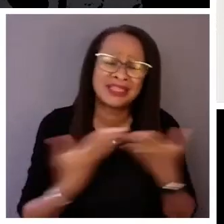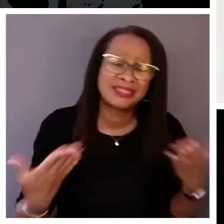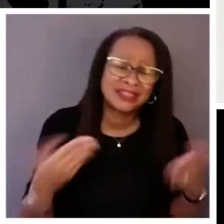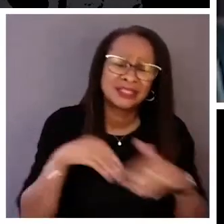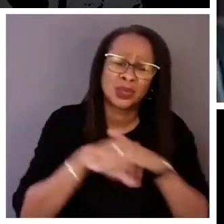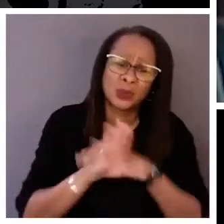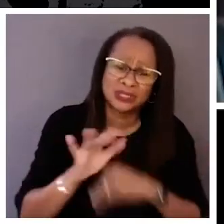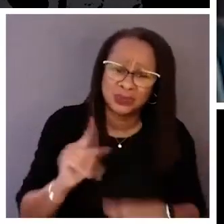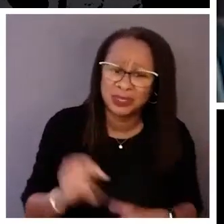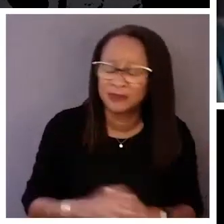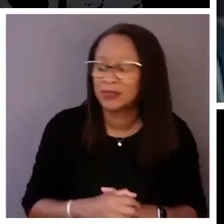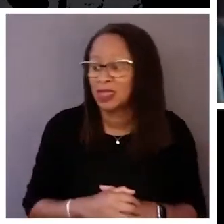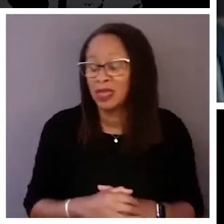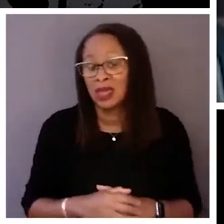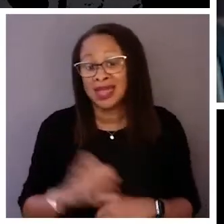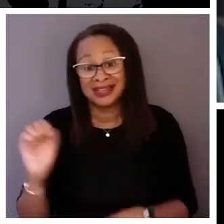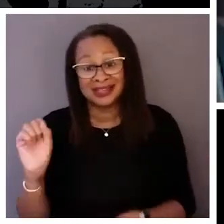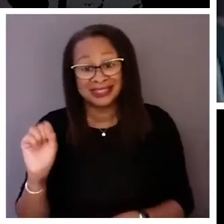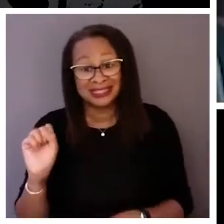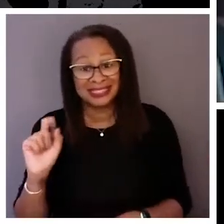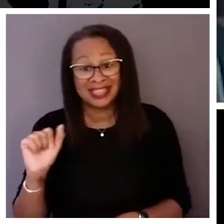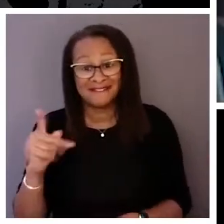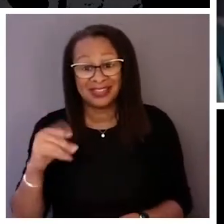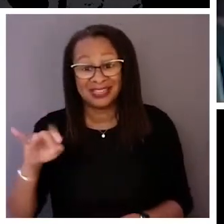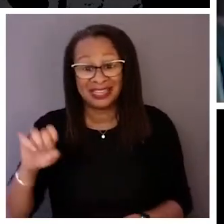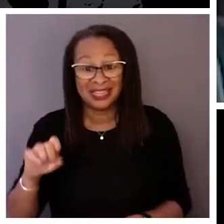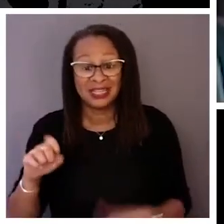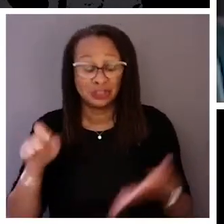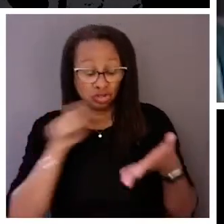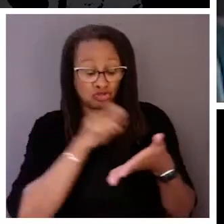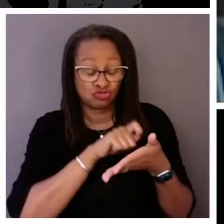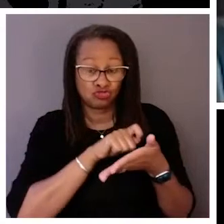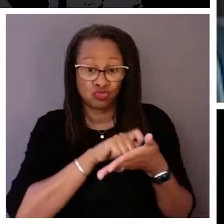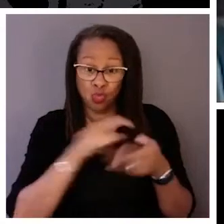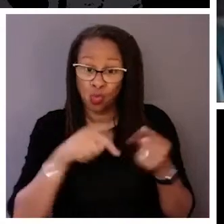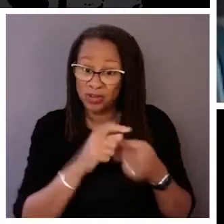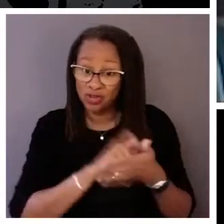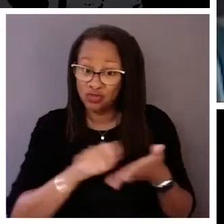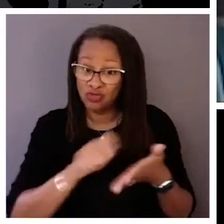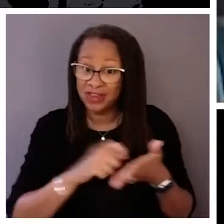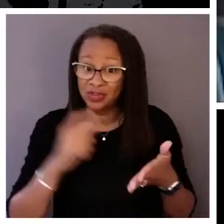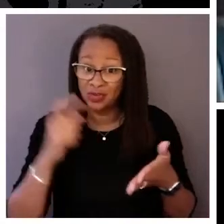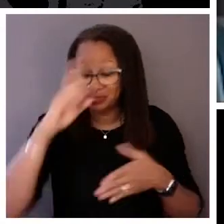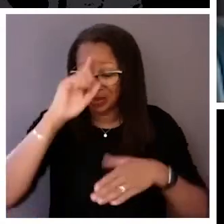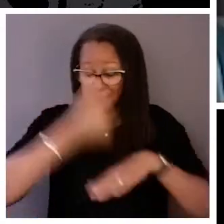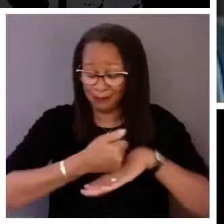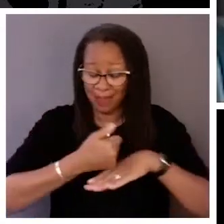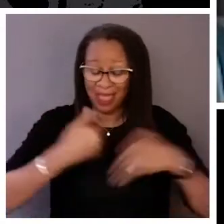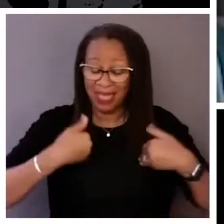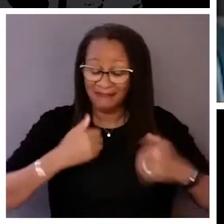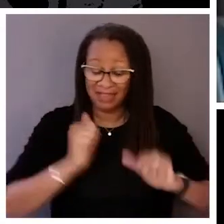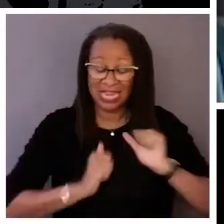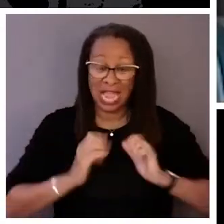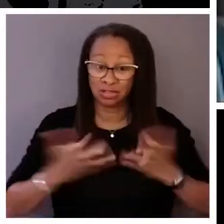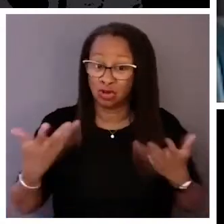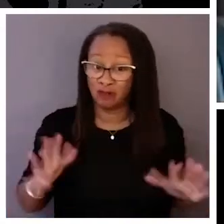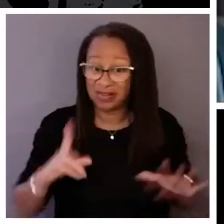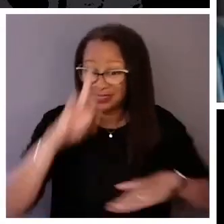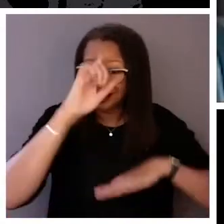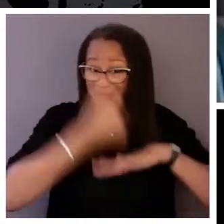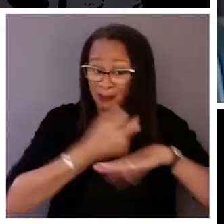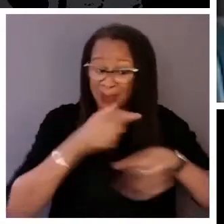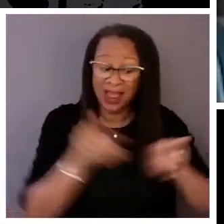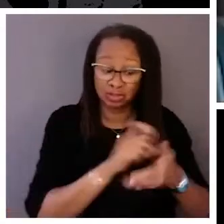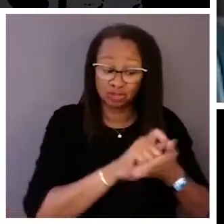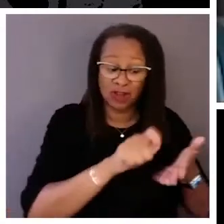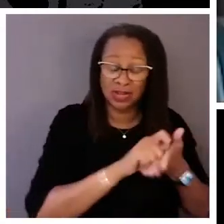it. Stefanie, when you're writing, do you write with an actor in mind, or do you write the character